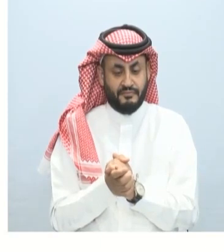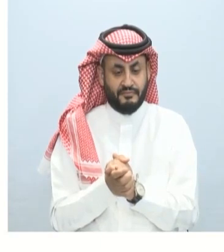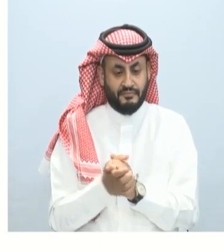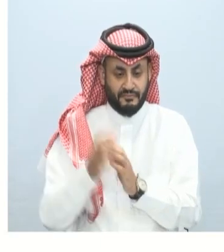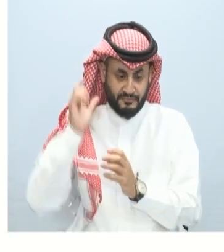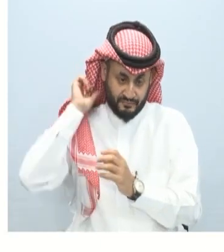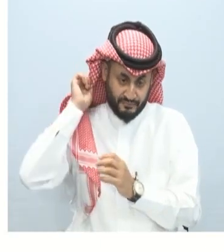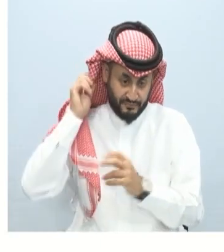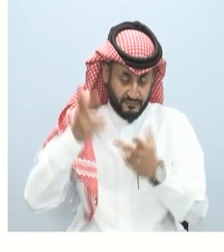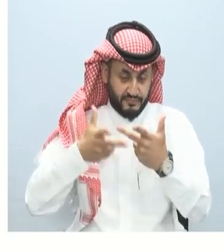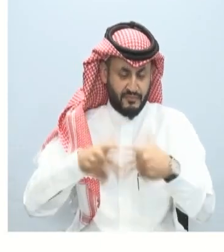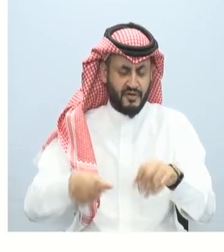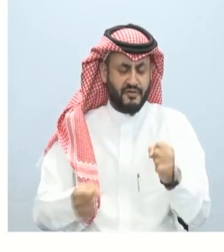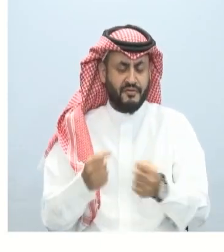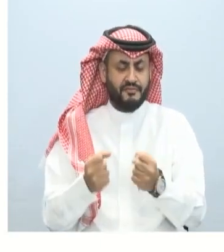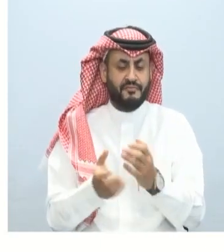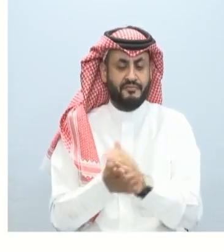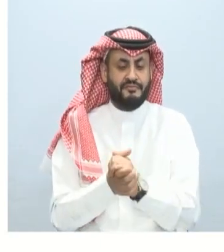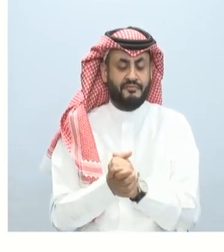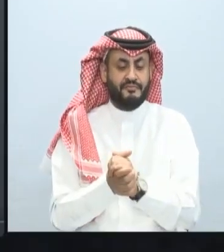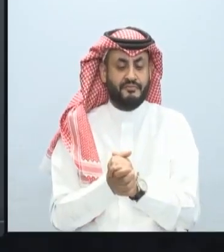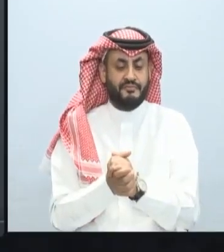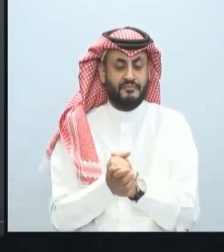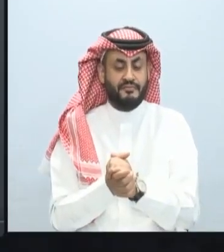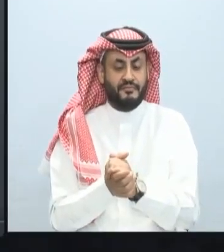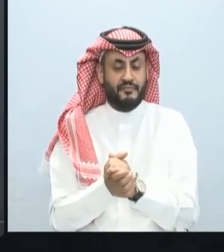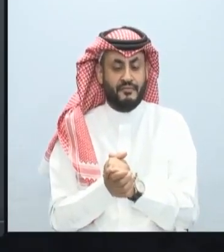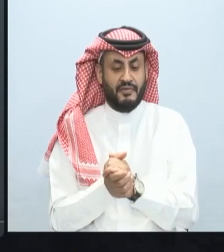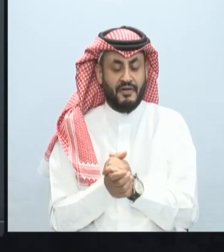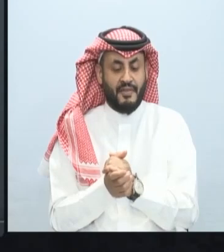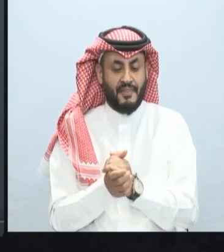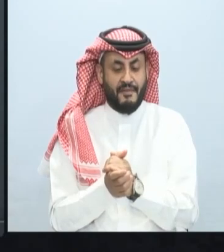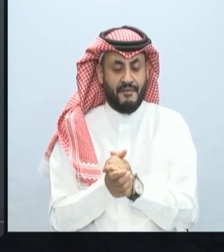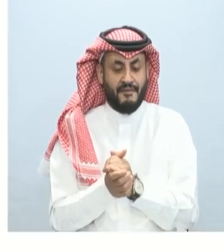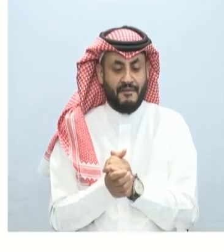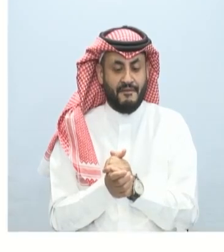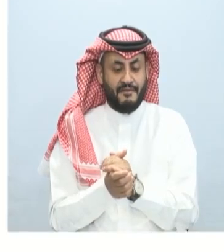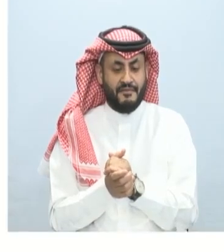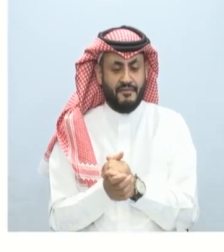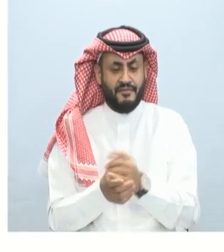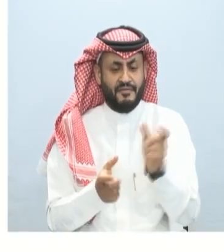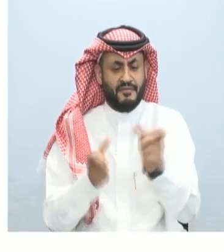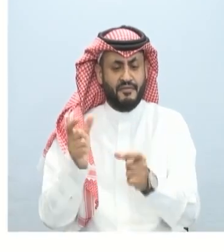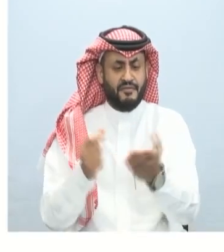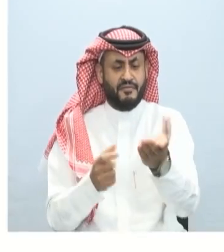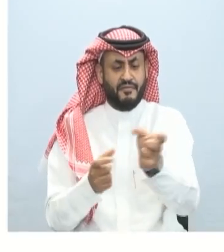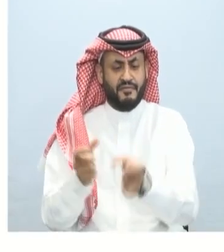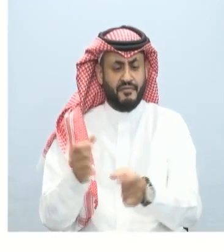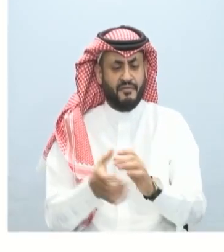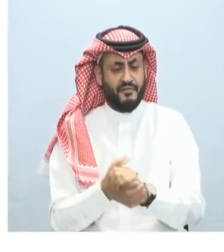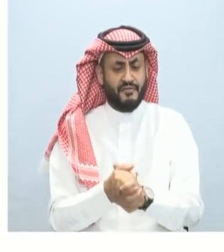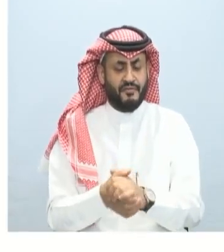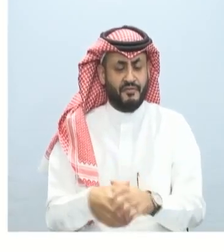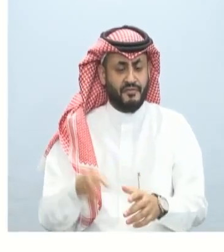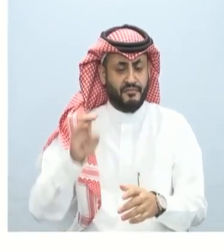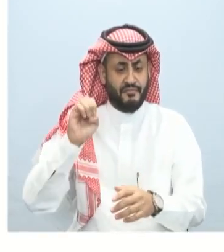Now, the last exercise that we have here in our part of the expansion is to complete each sentence by adding either